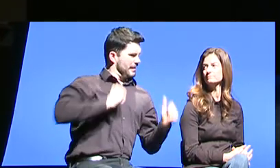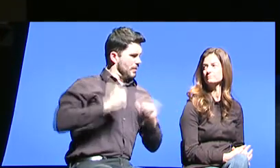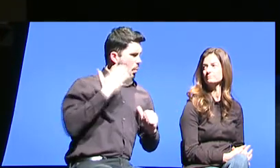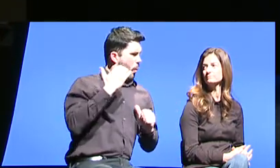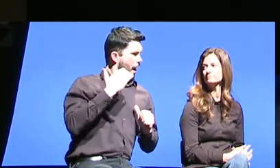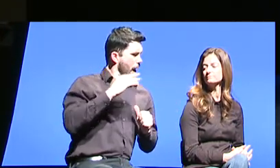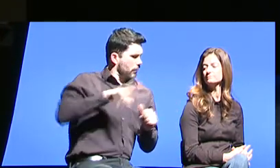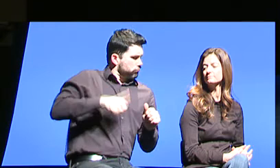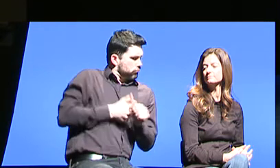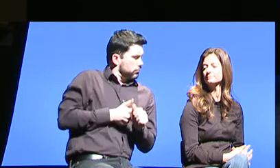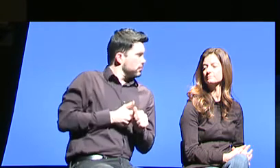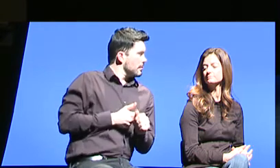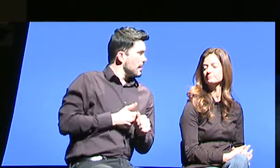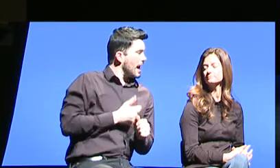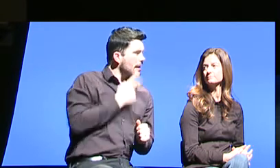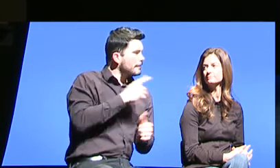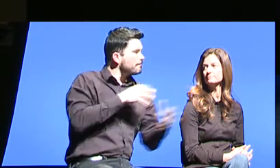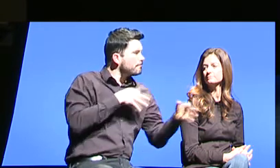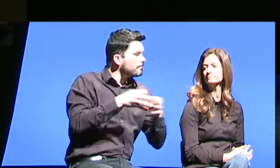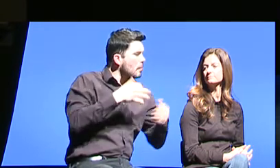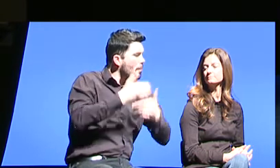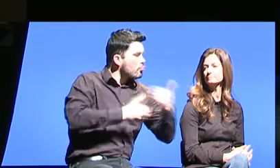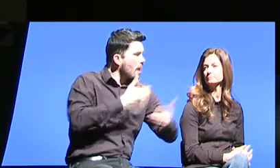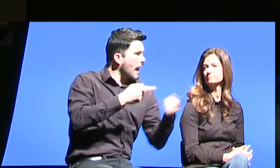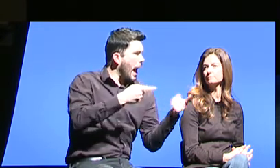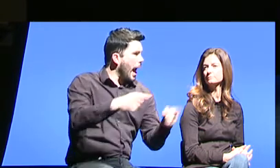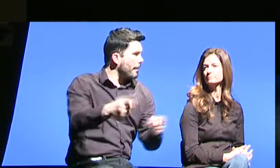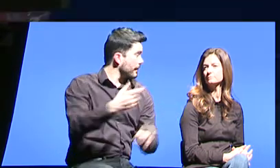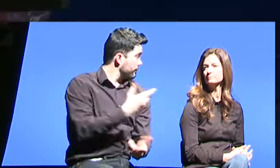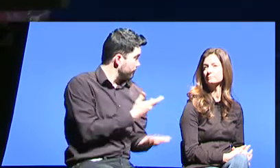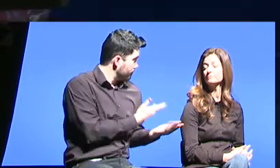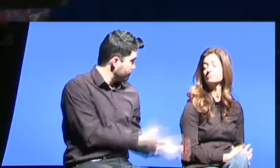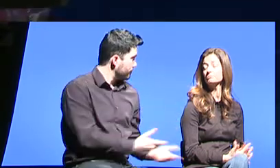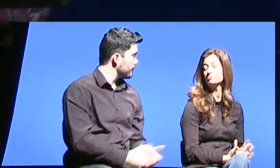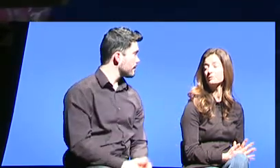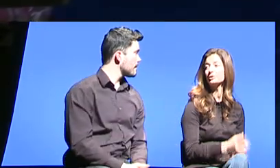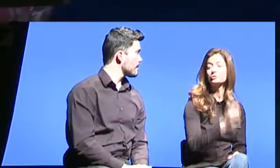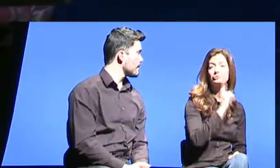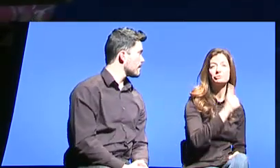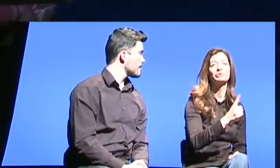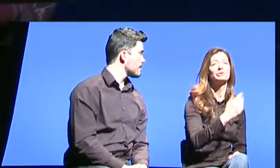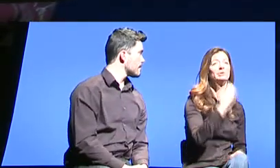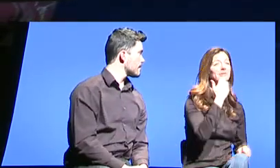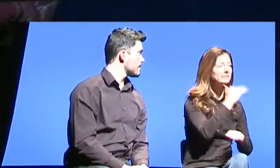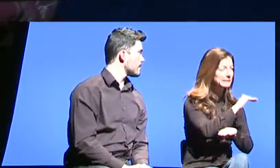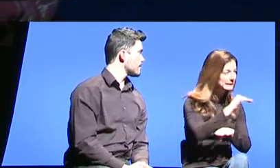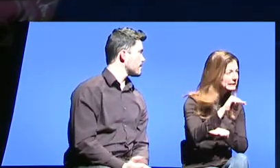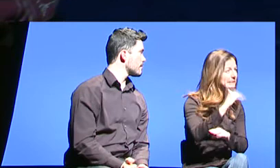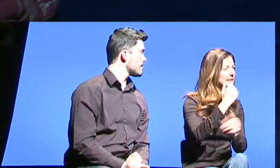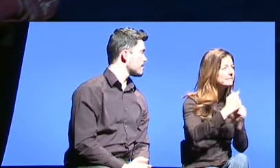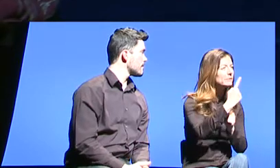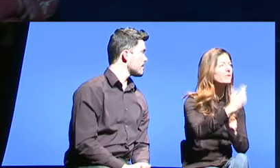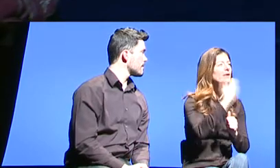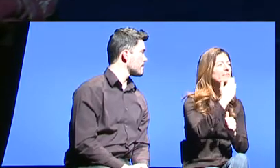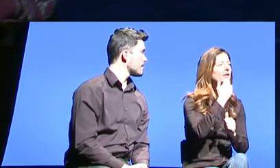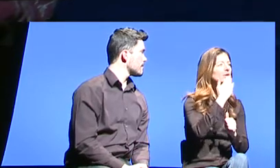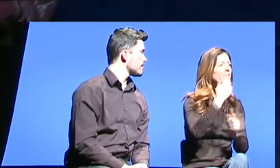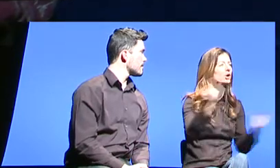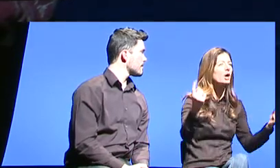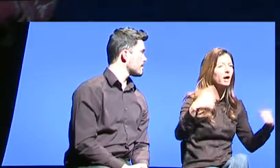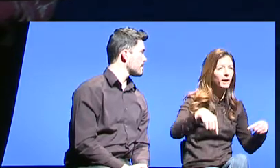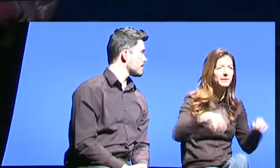And maybe tell us a little bit about the process of how it was created. Sure. Good evening, everyone. Thank you for coming out tonight and staying for the